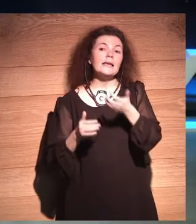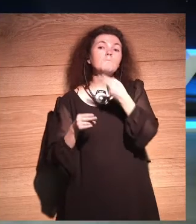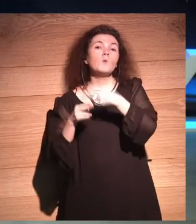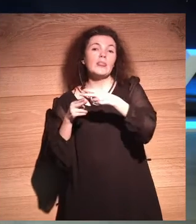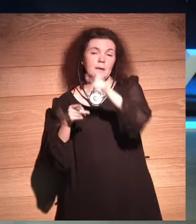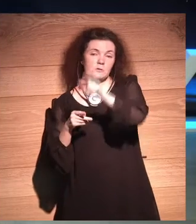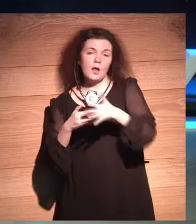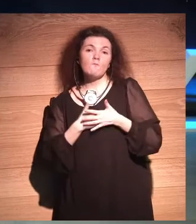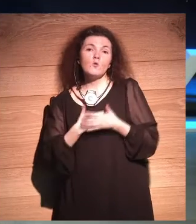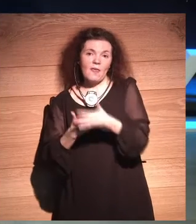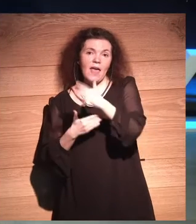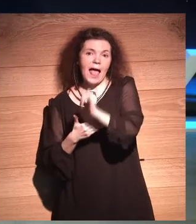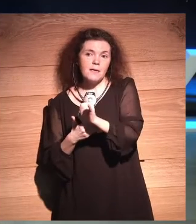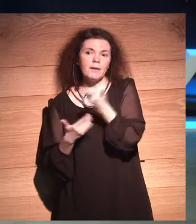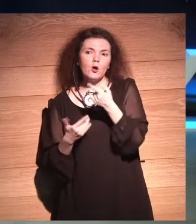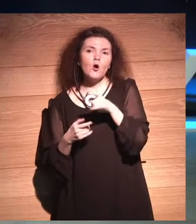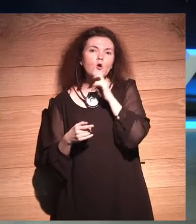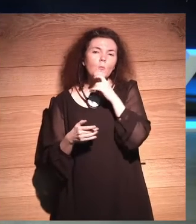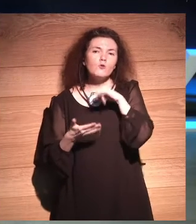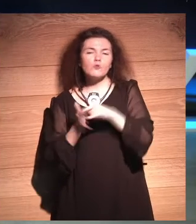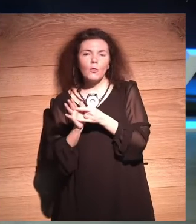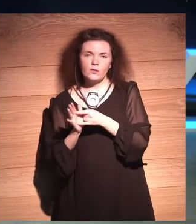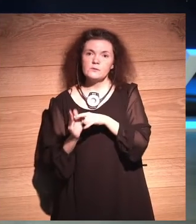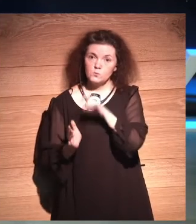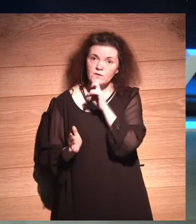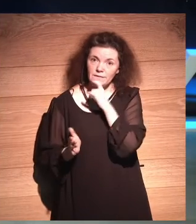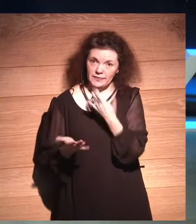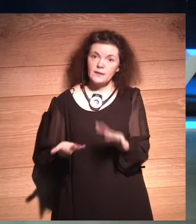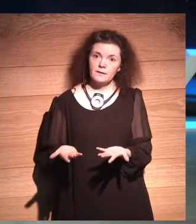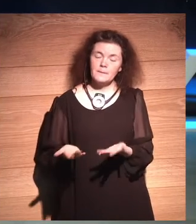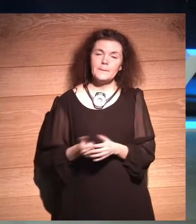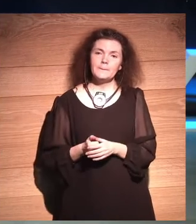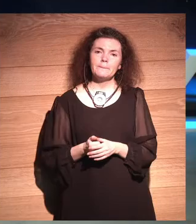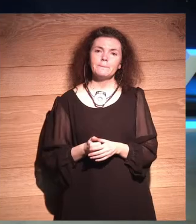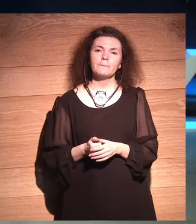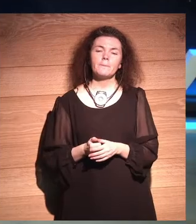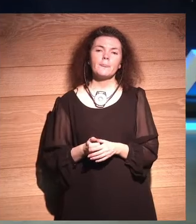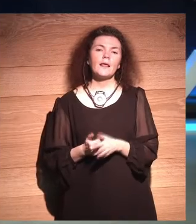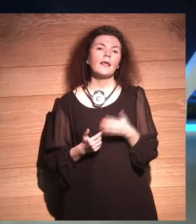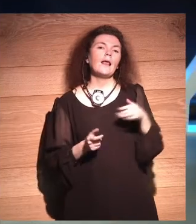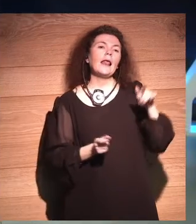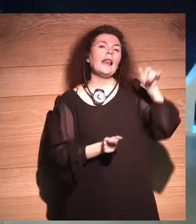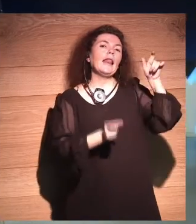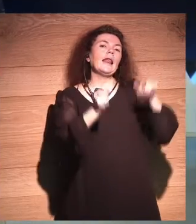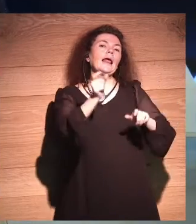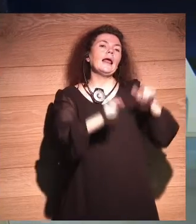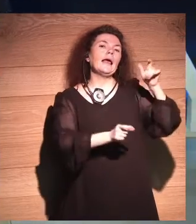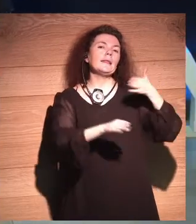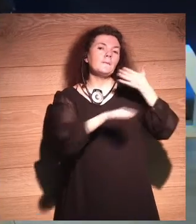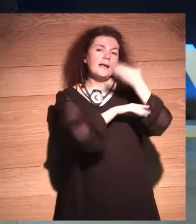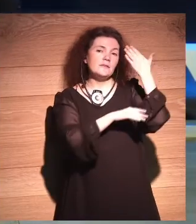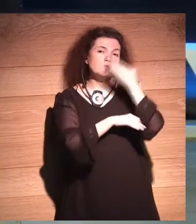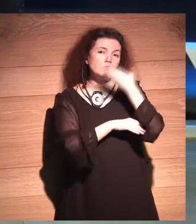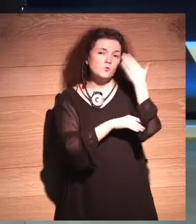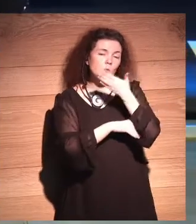how to do this is actually very hard. People aren't trained, government people who go to school for public administration aren't taught how to do any